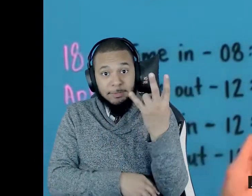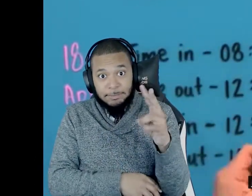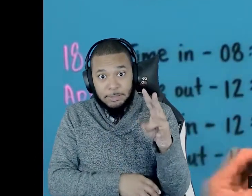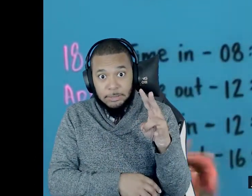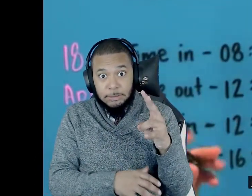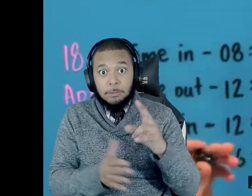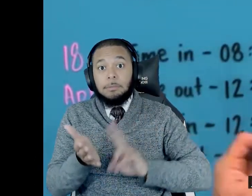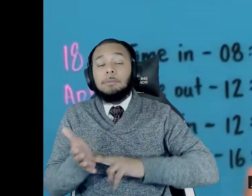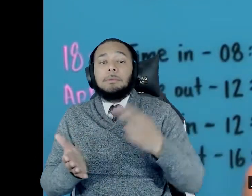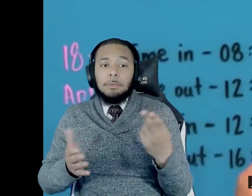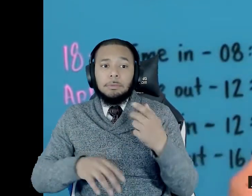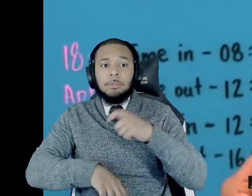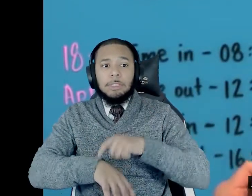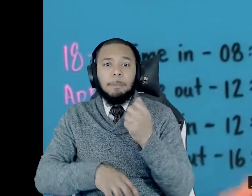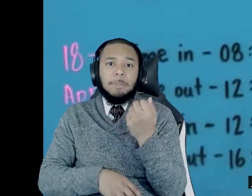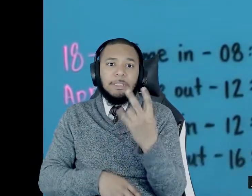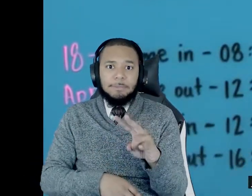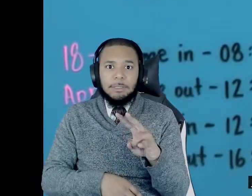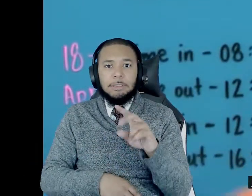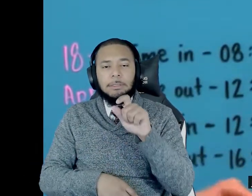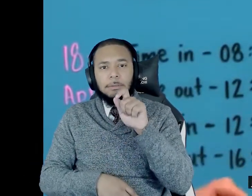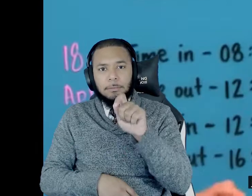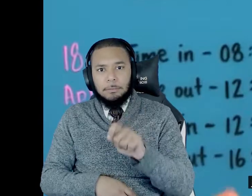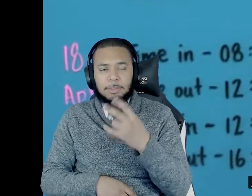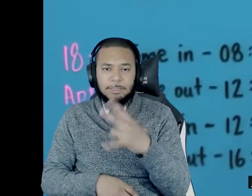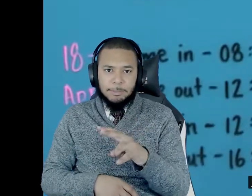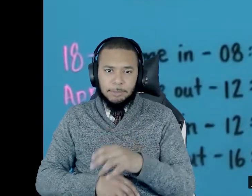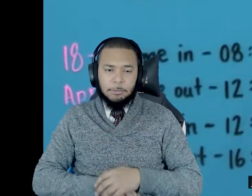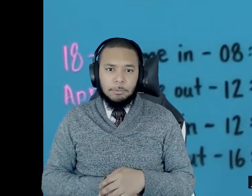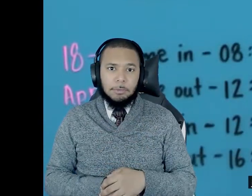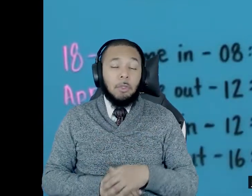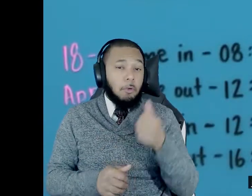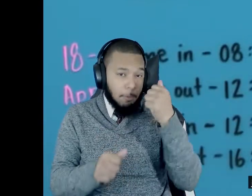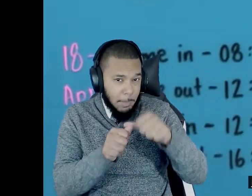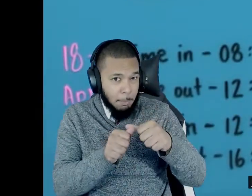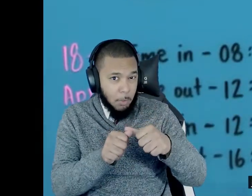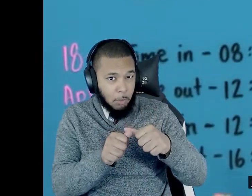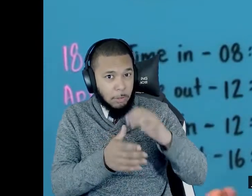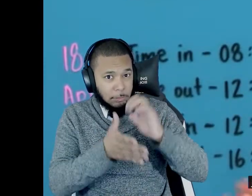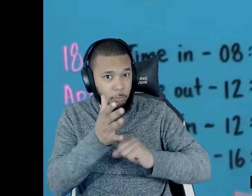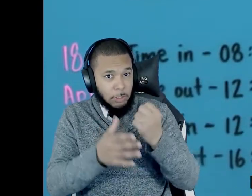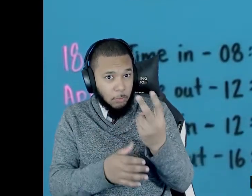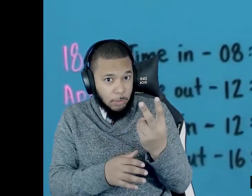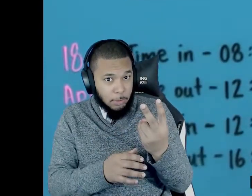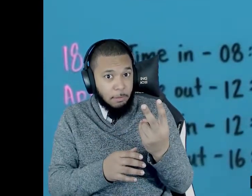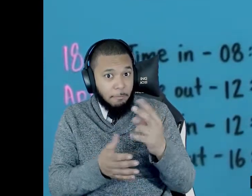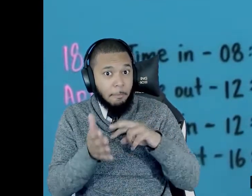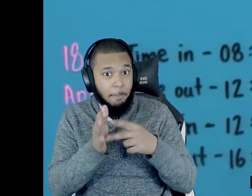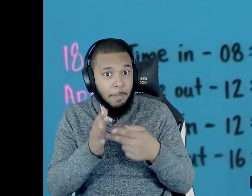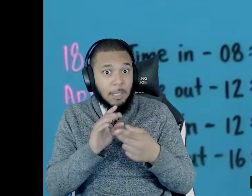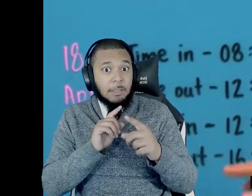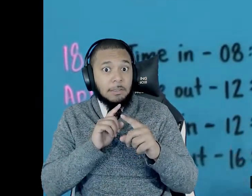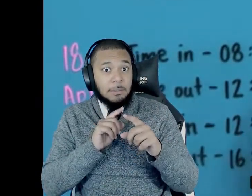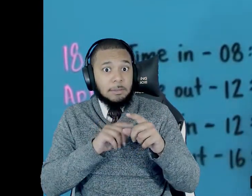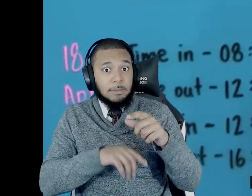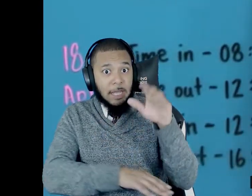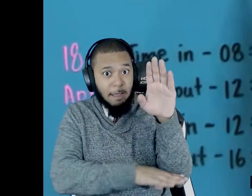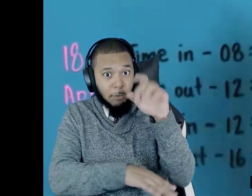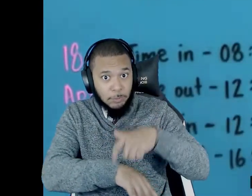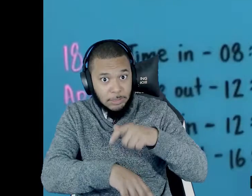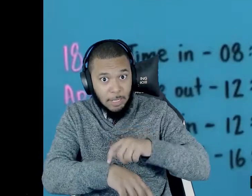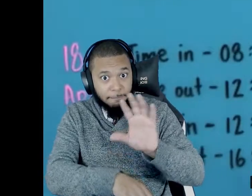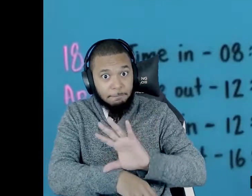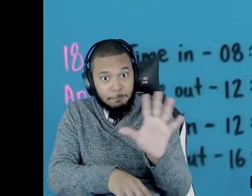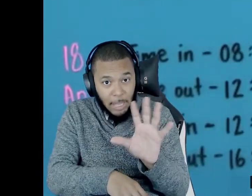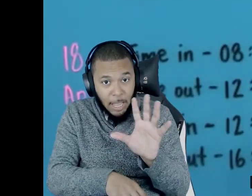said was 5:17 p.m. You just subtract 12 from military time to find out what time it is in p.m.